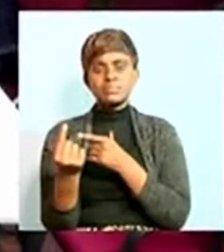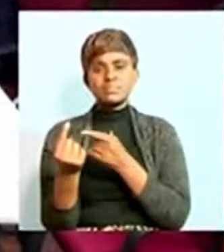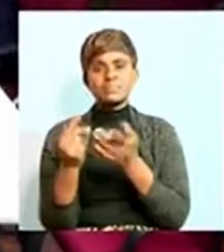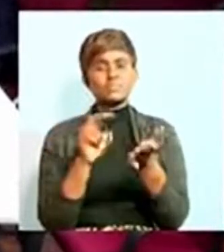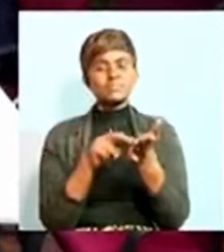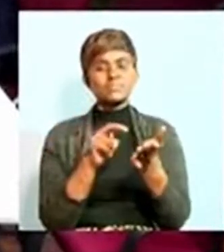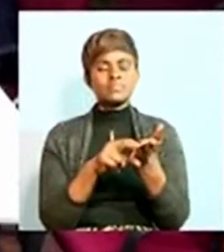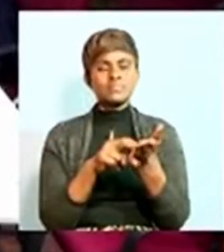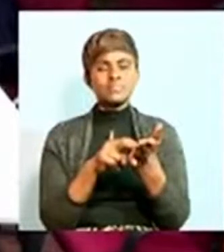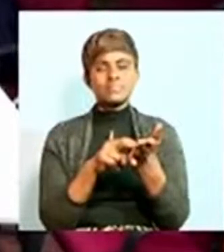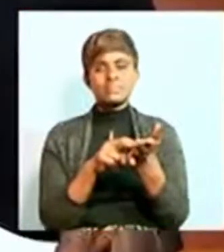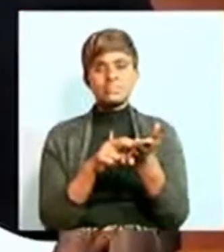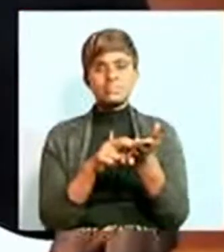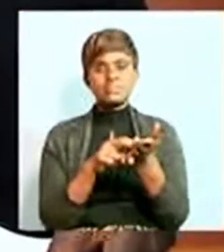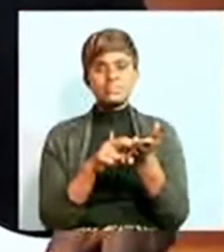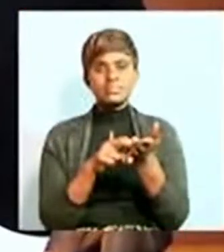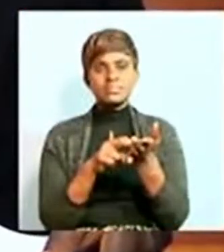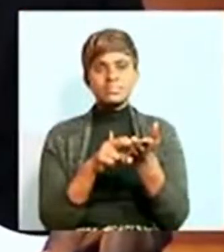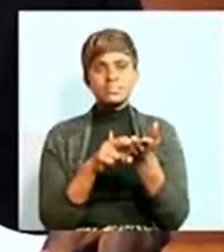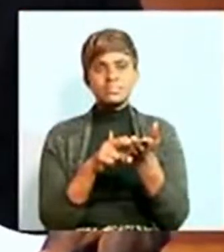November.